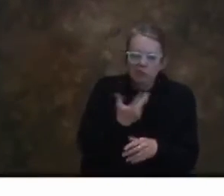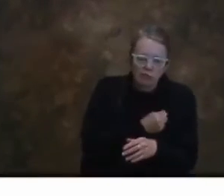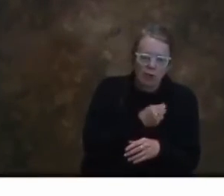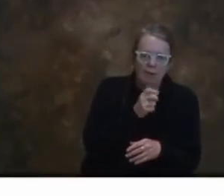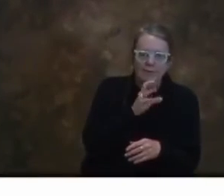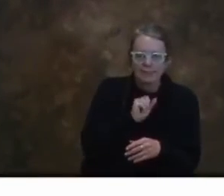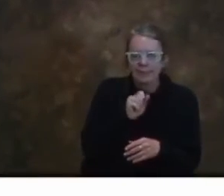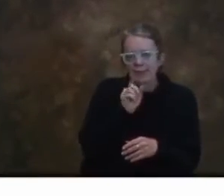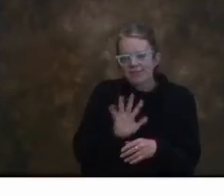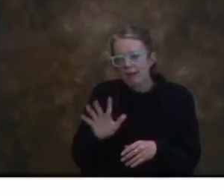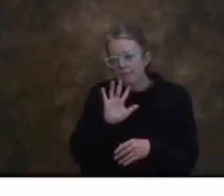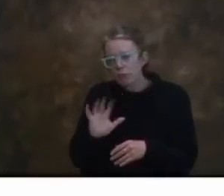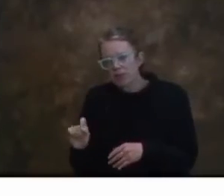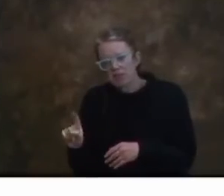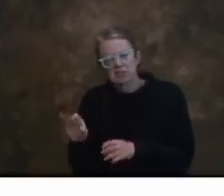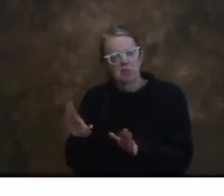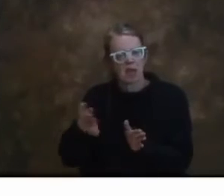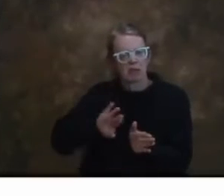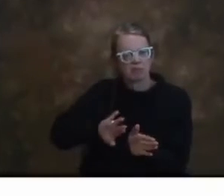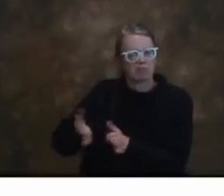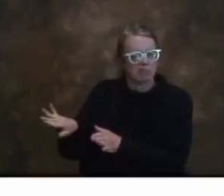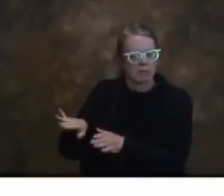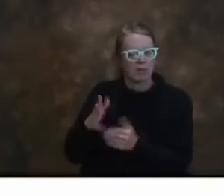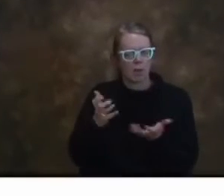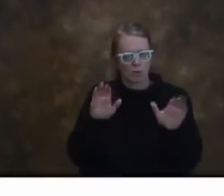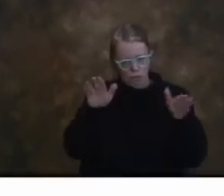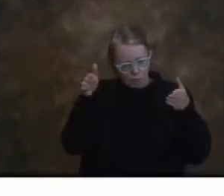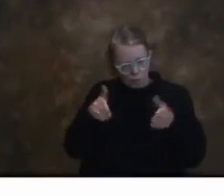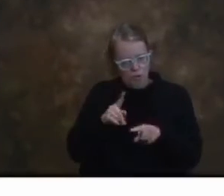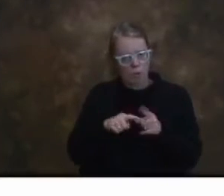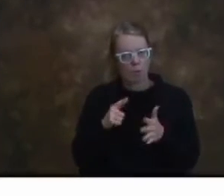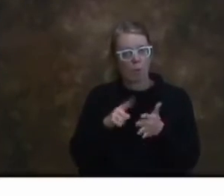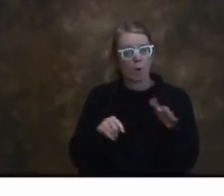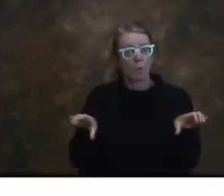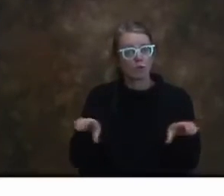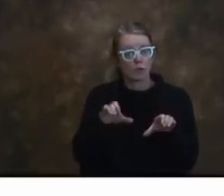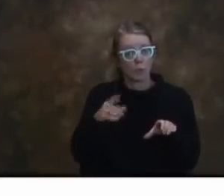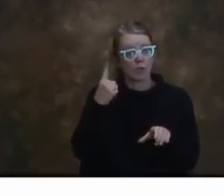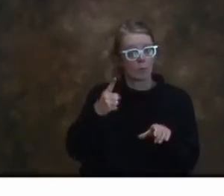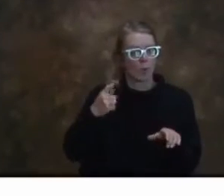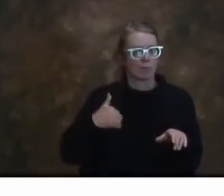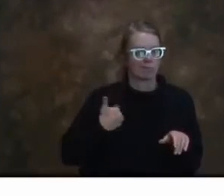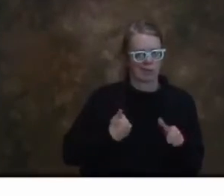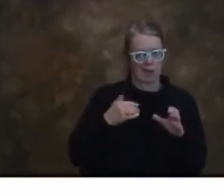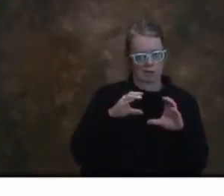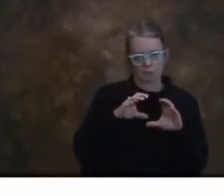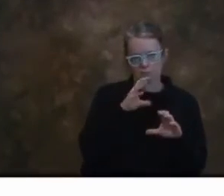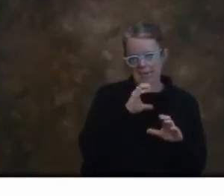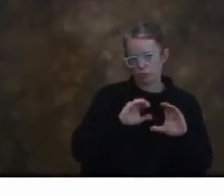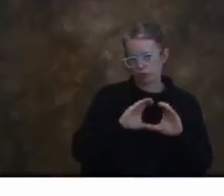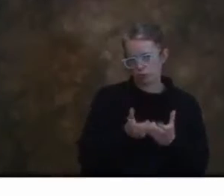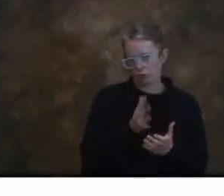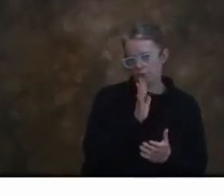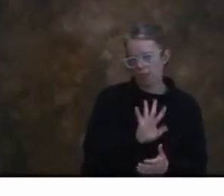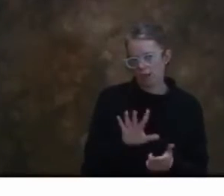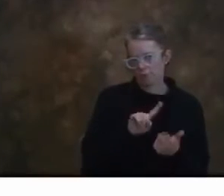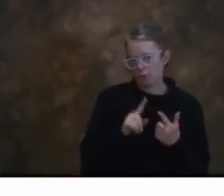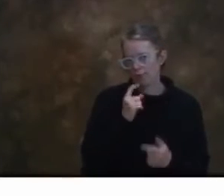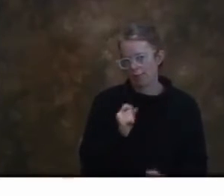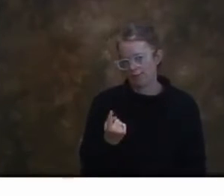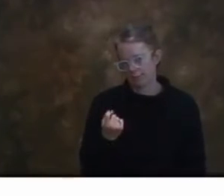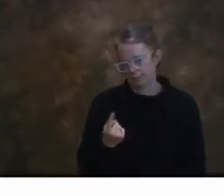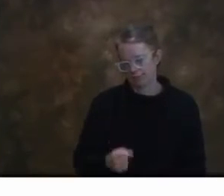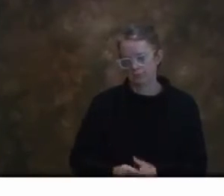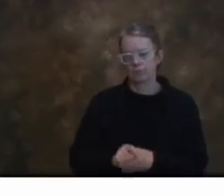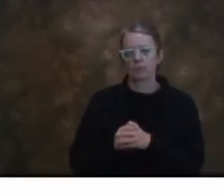again. I'm really going to focus today on our current efforts for 5 to 11-year-olds. And as of